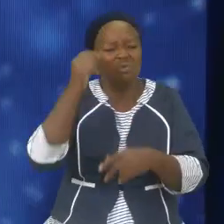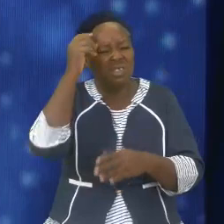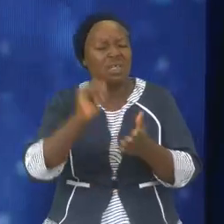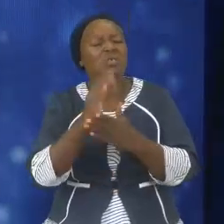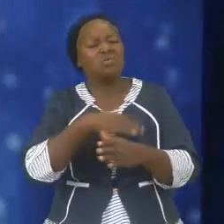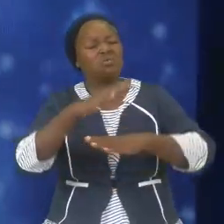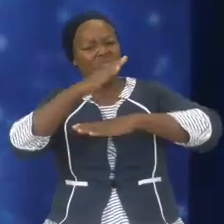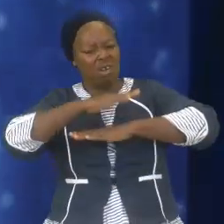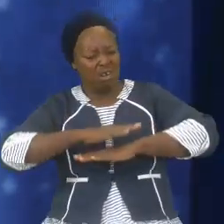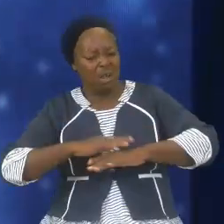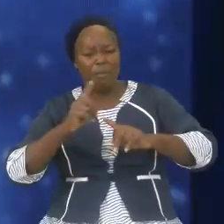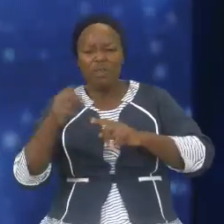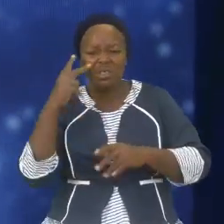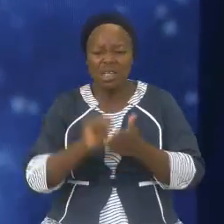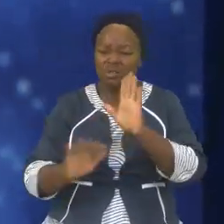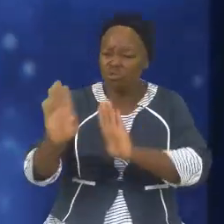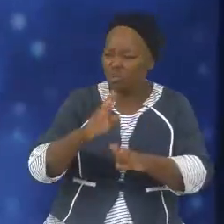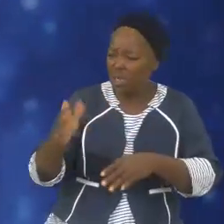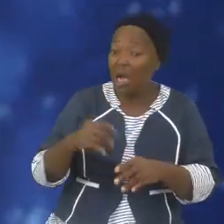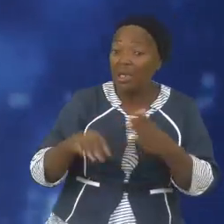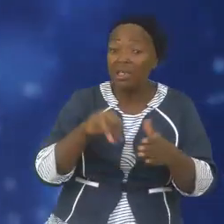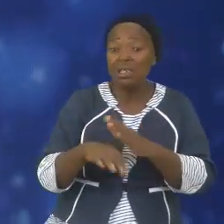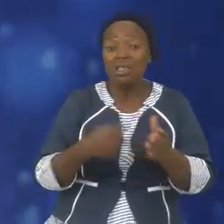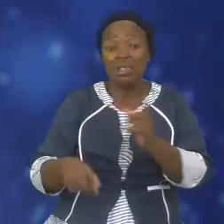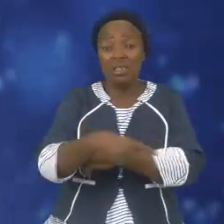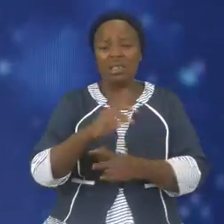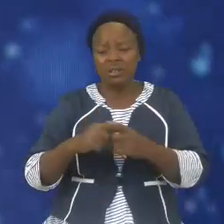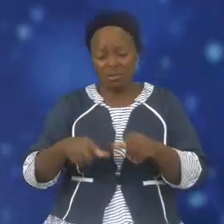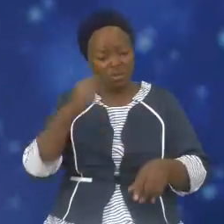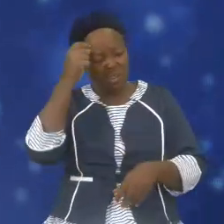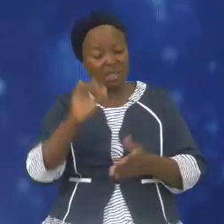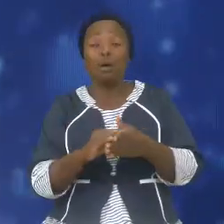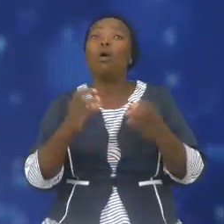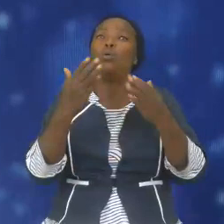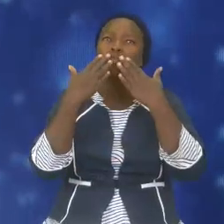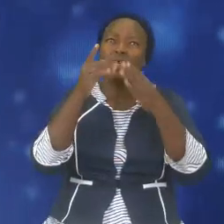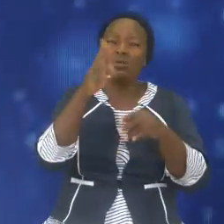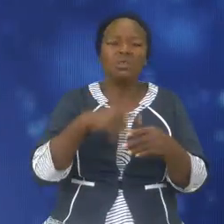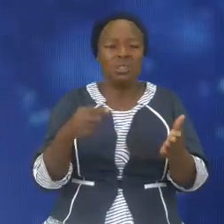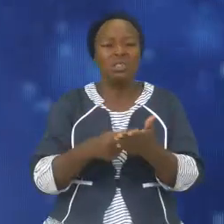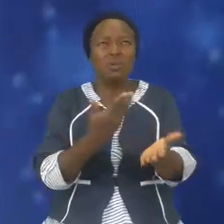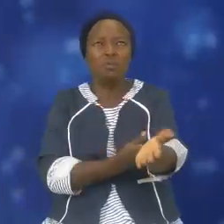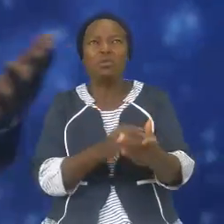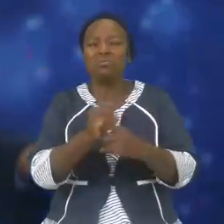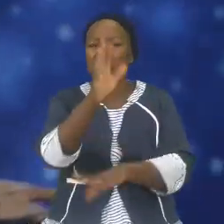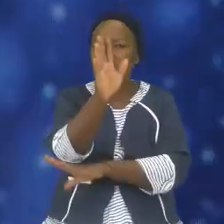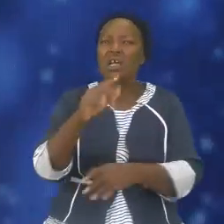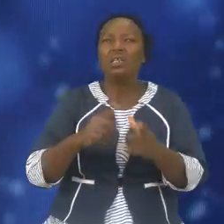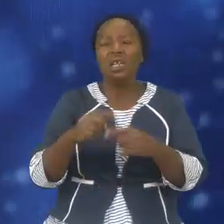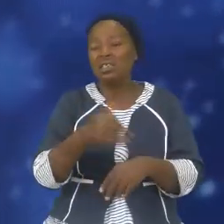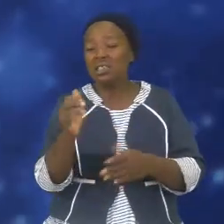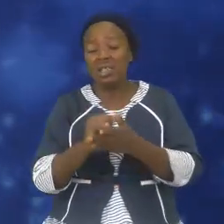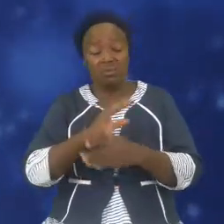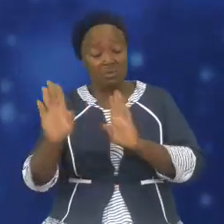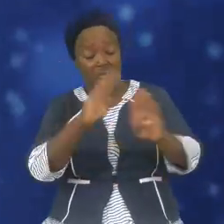trouble there. And in the day, you thought, now this is daylight. Anything going to trouble me, I will see. And look at the